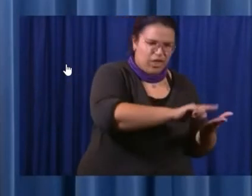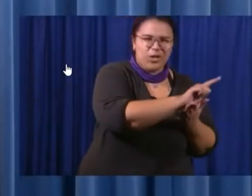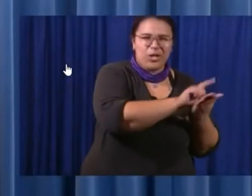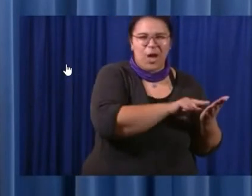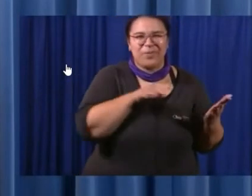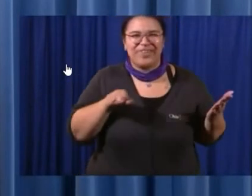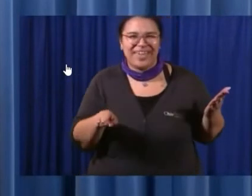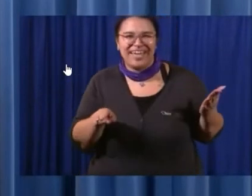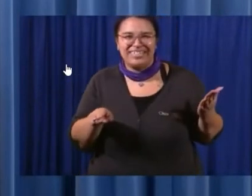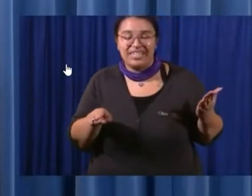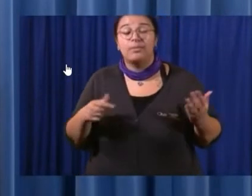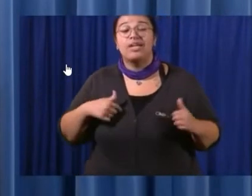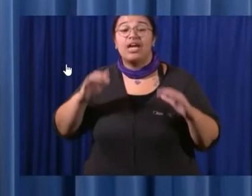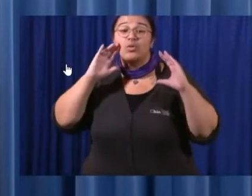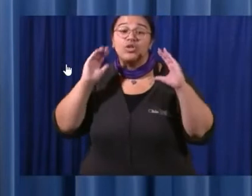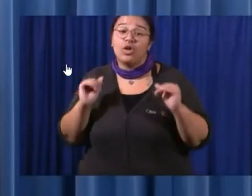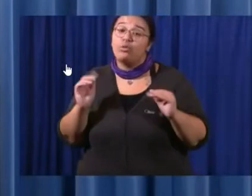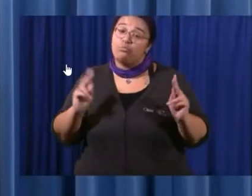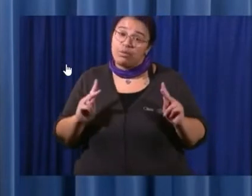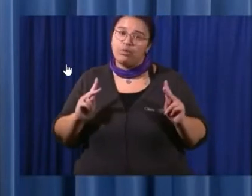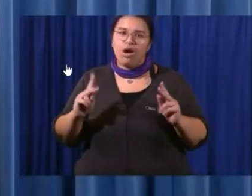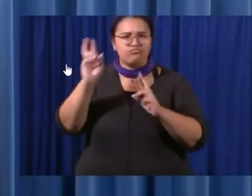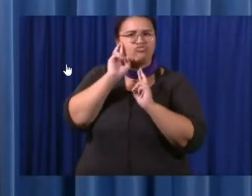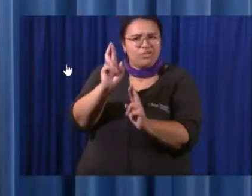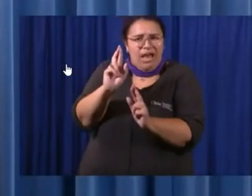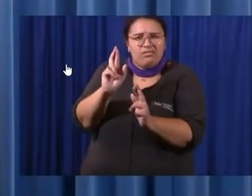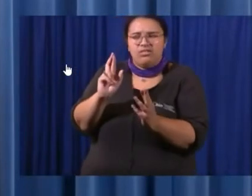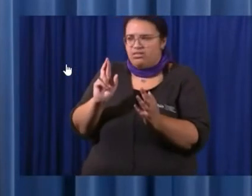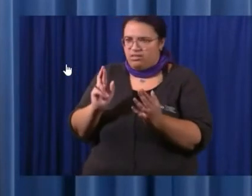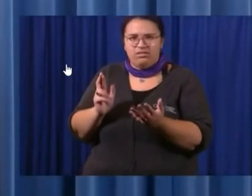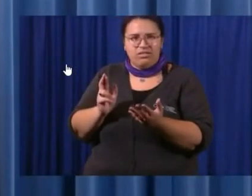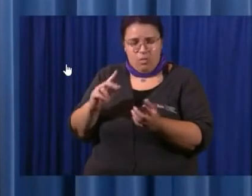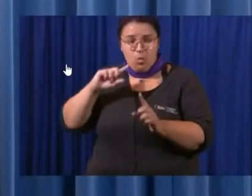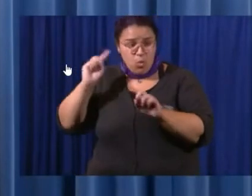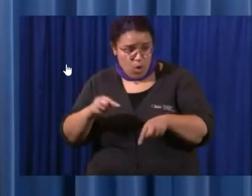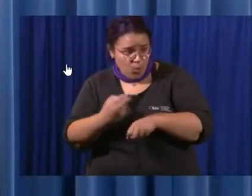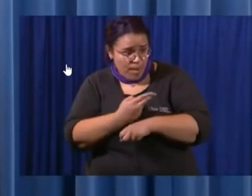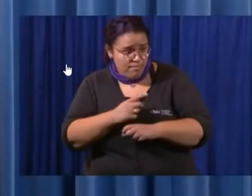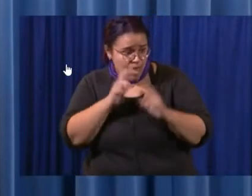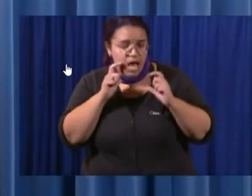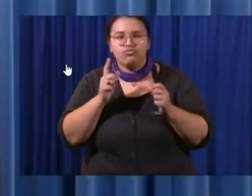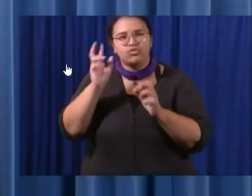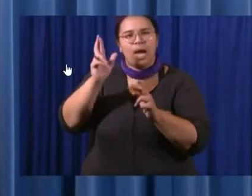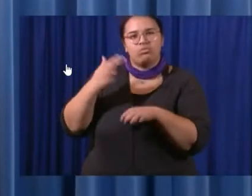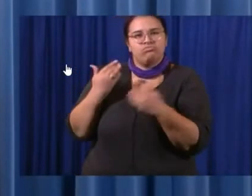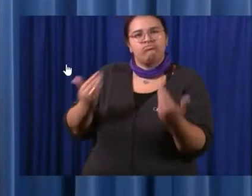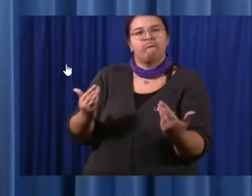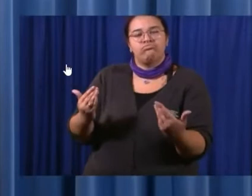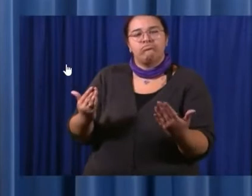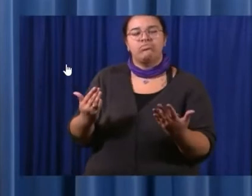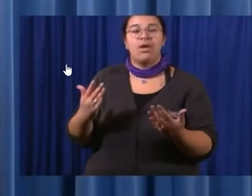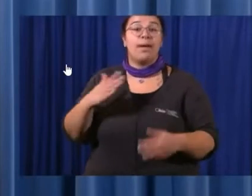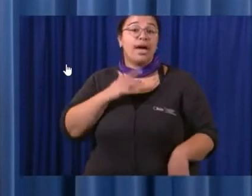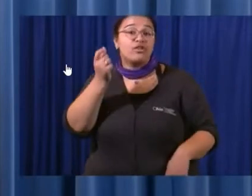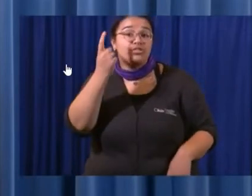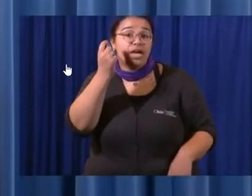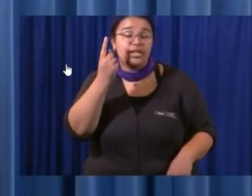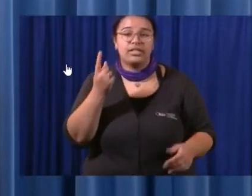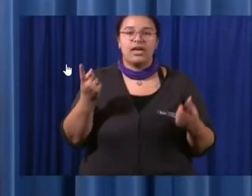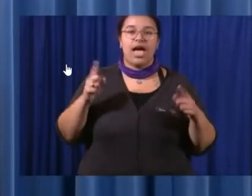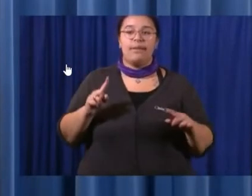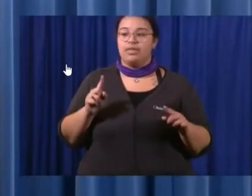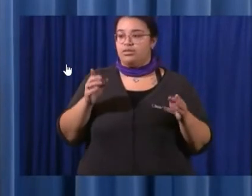those orders. They are not unreasonable orders. They're very, very, very reasonable. And my understanding is that it applies when someone walks in a